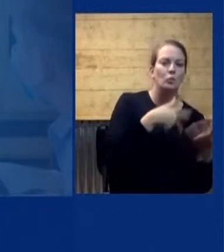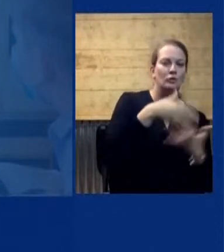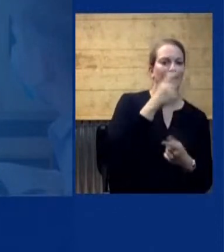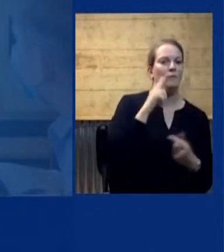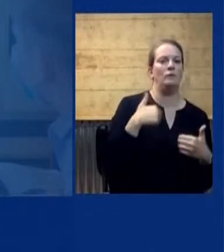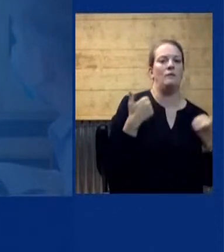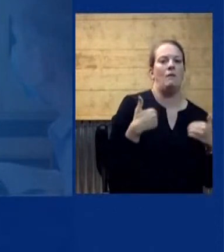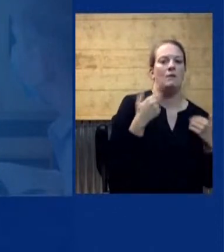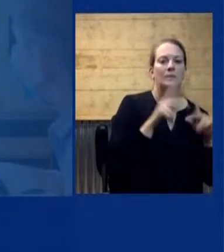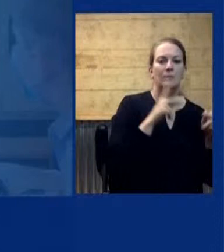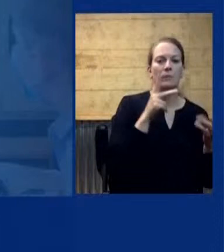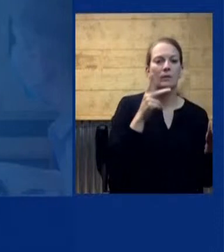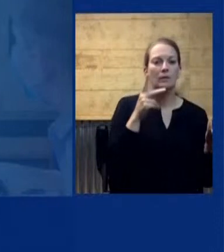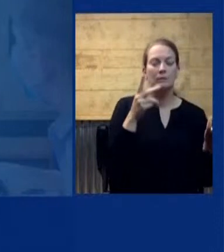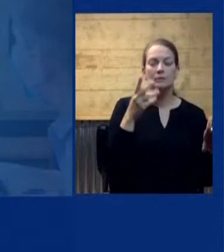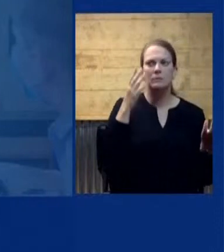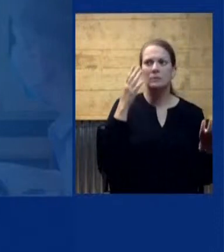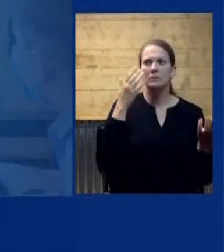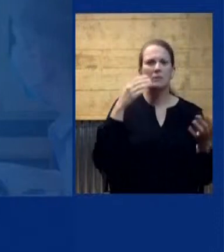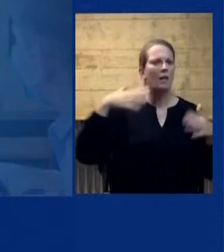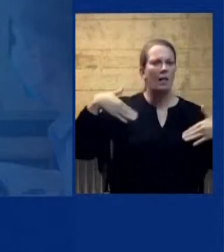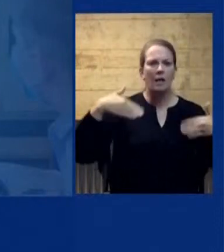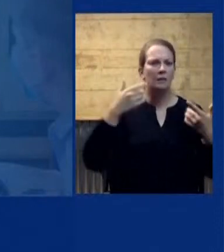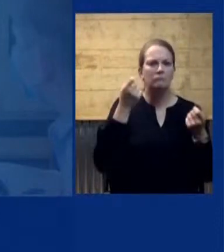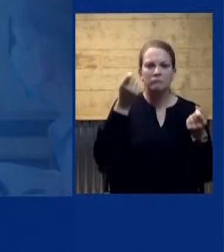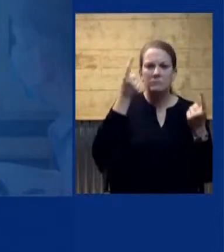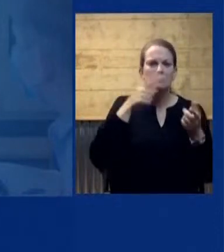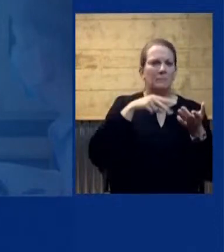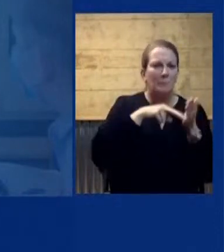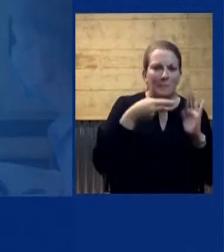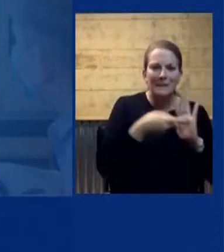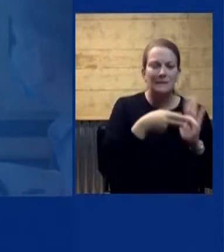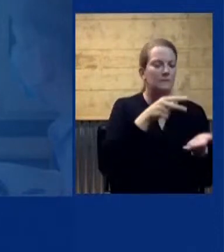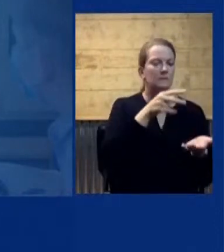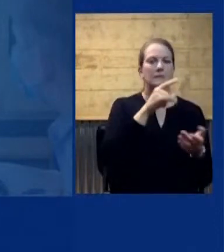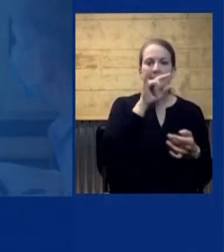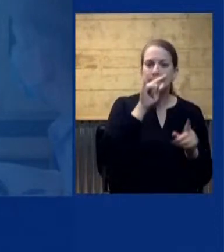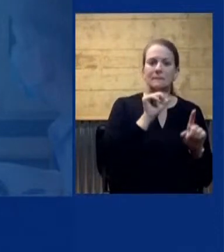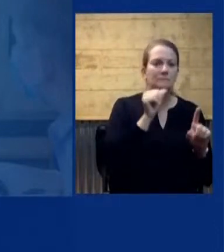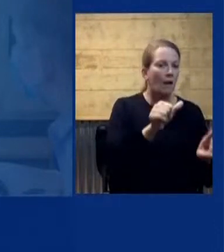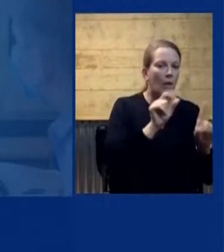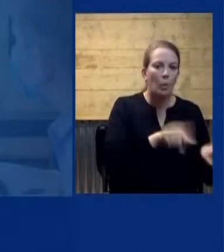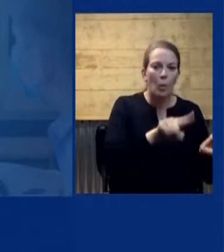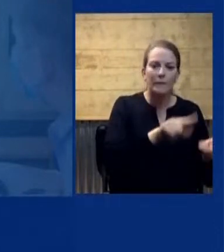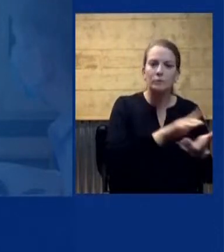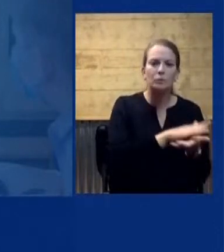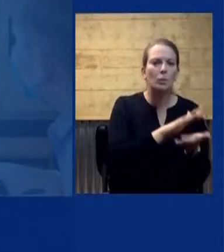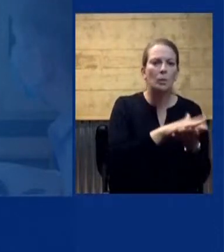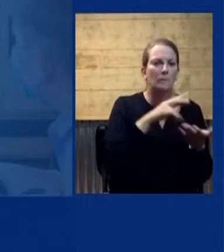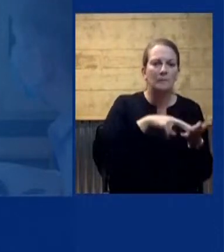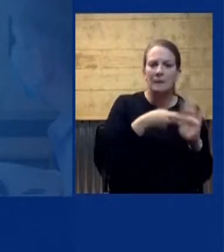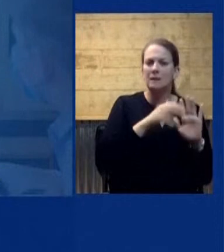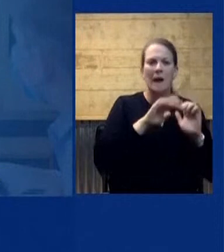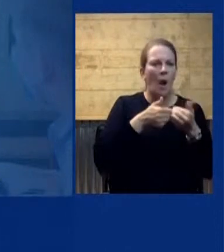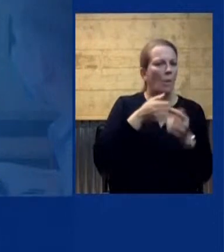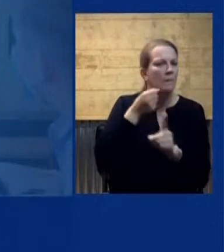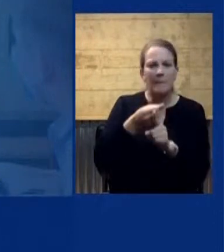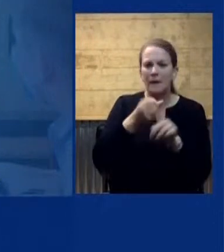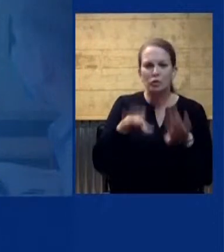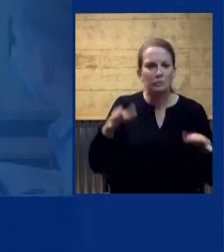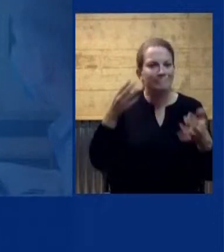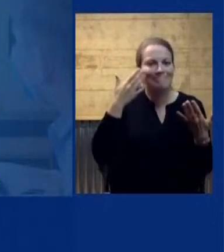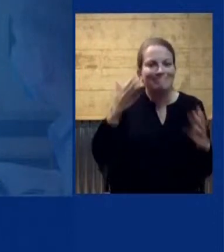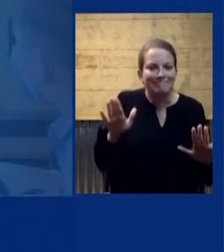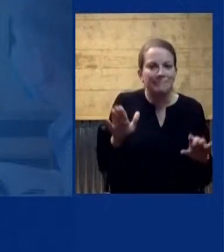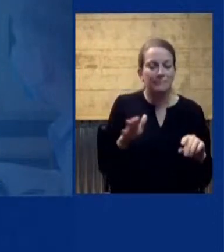to have kids who are out of school for this period of time. So, yes, we all want to open schools, but we